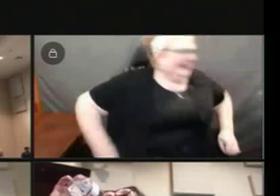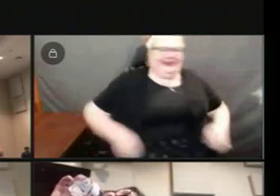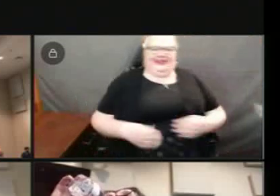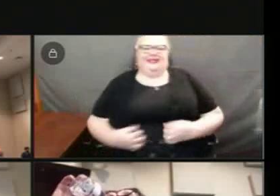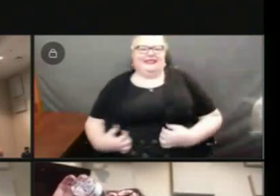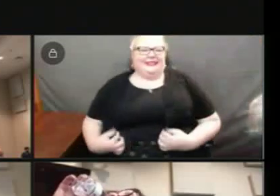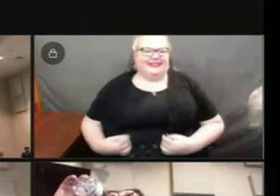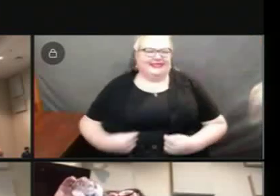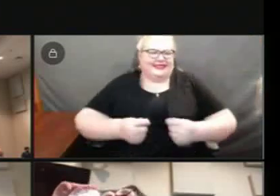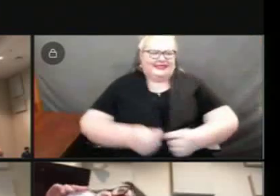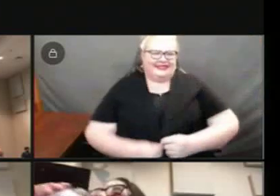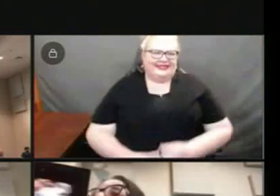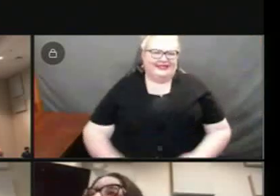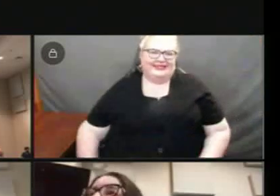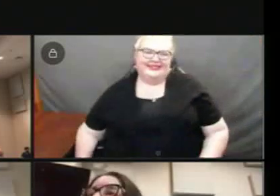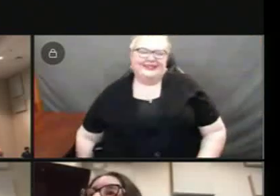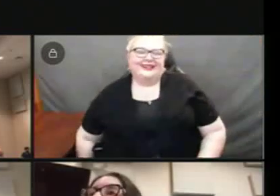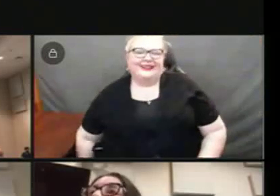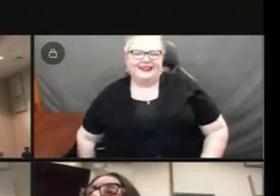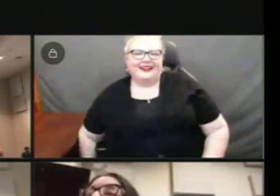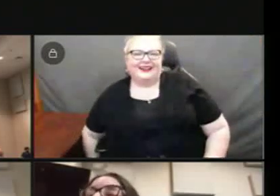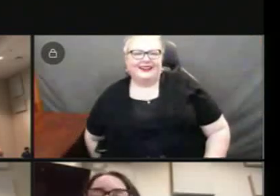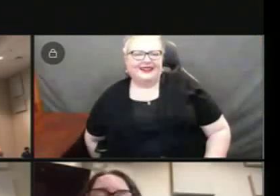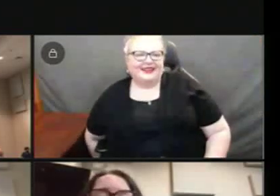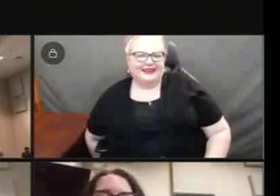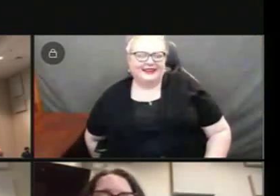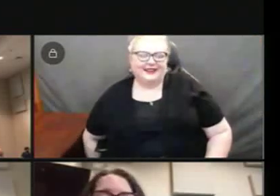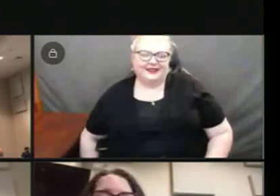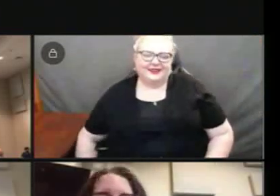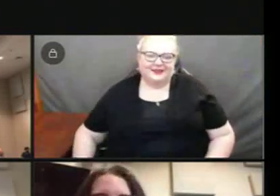that if 16